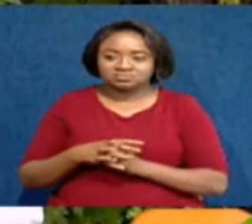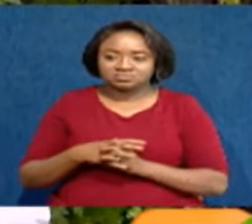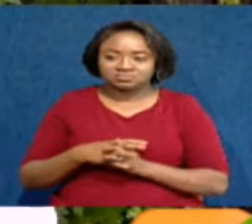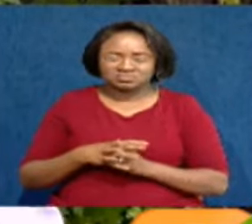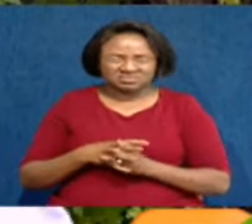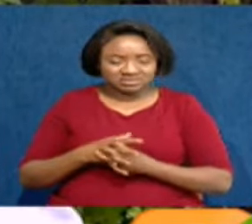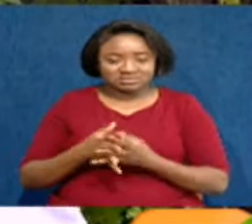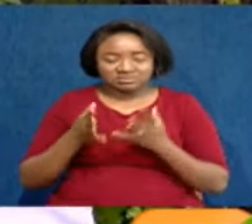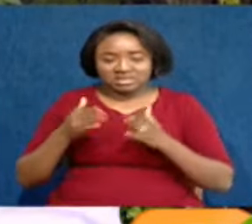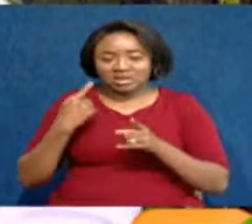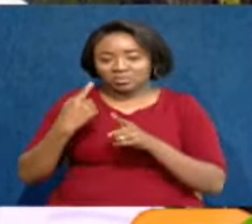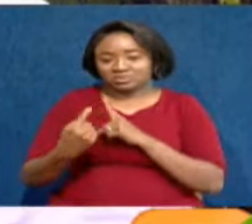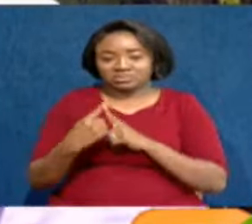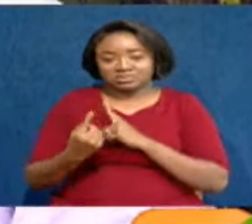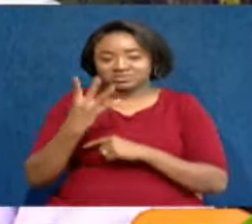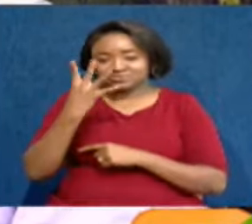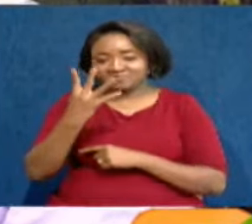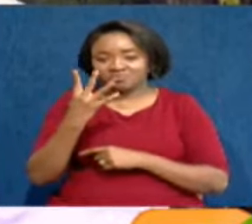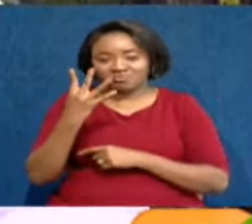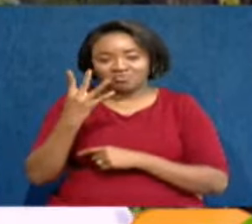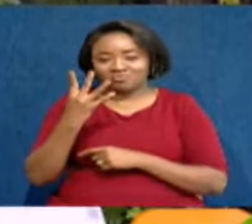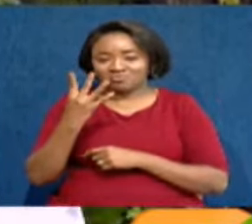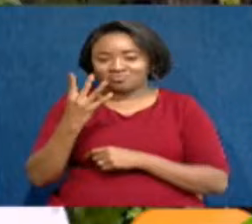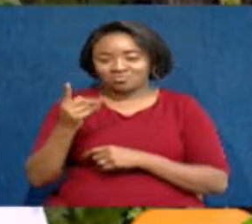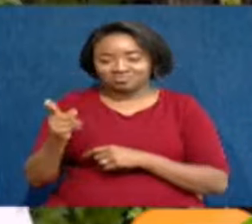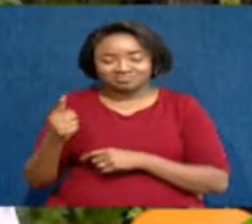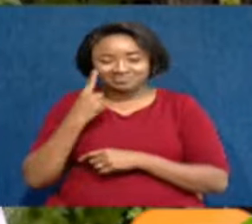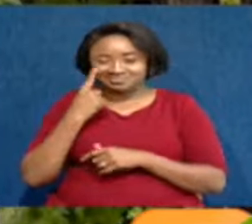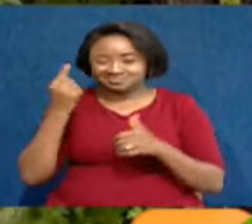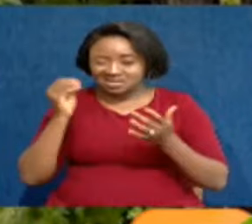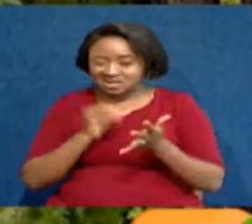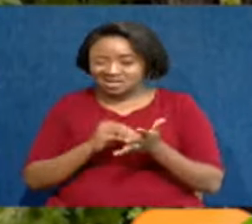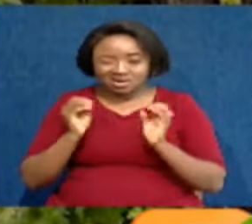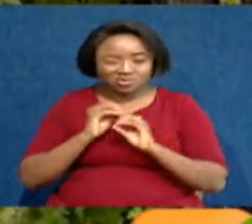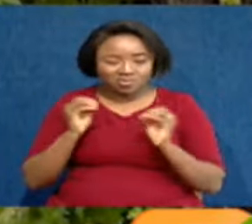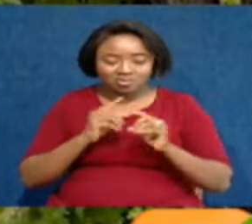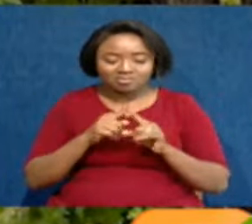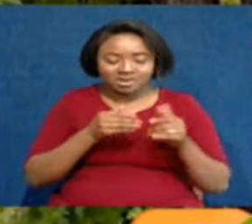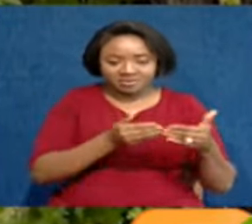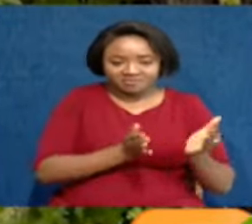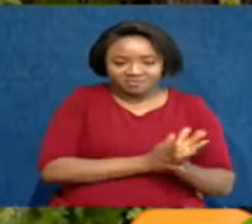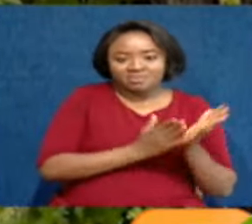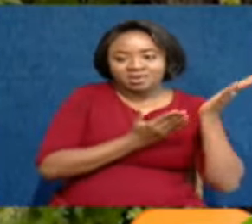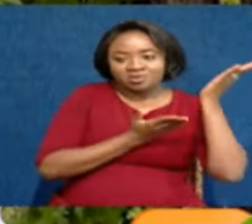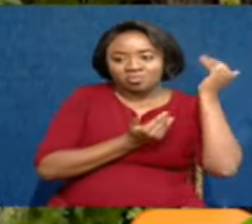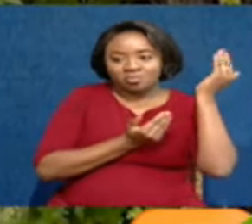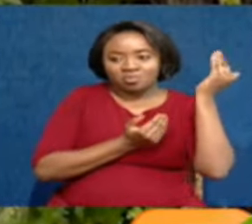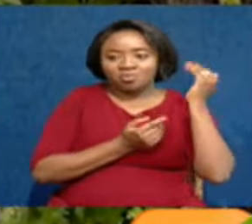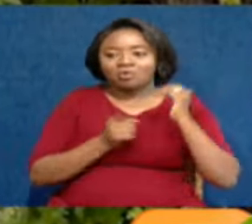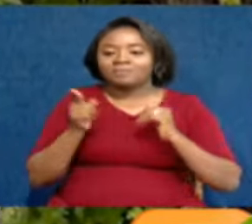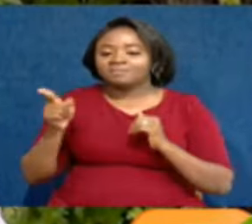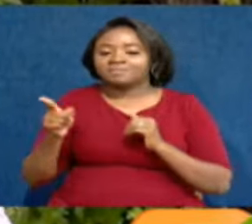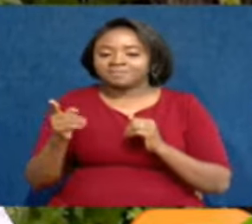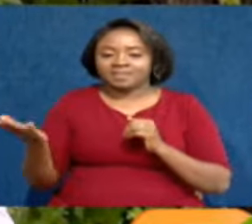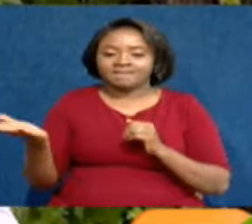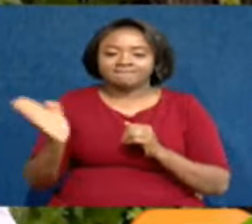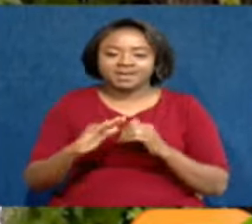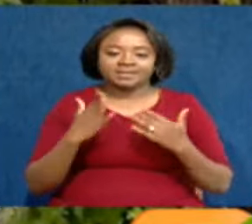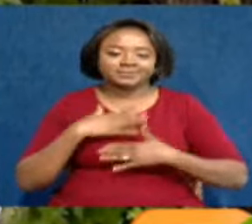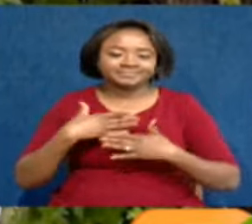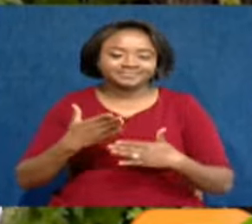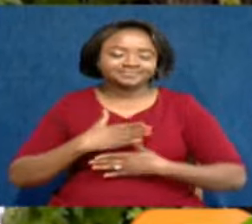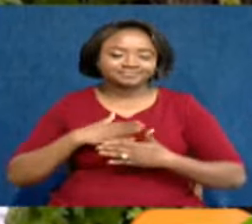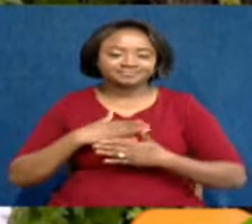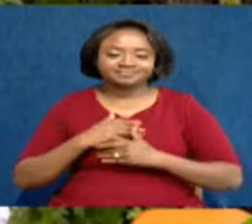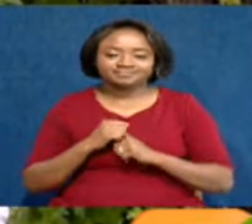seen coming out of this particular police station. Her family is currently clinging on to hope that someday she'll be found safe and